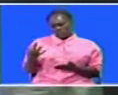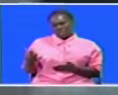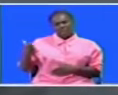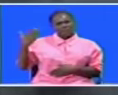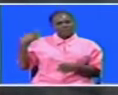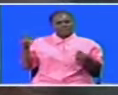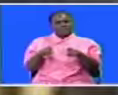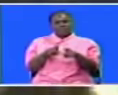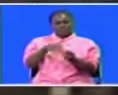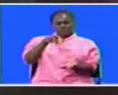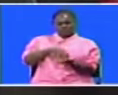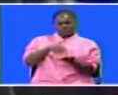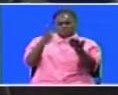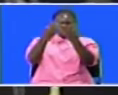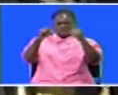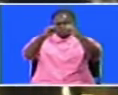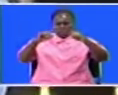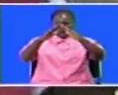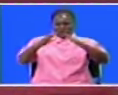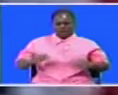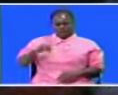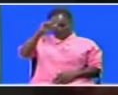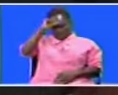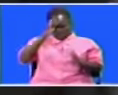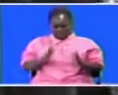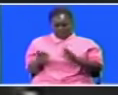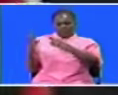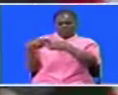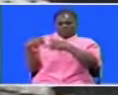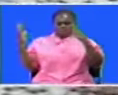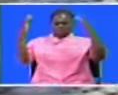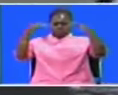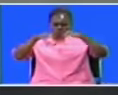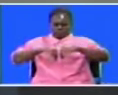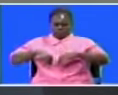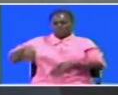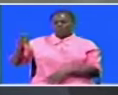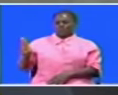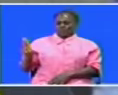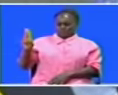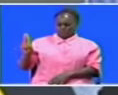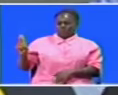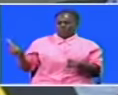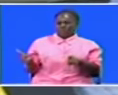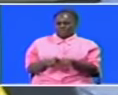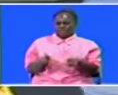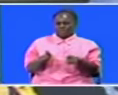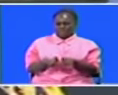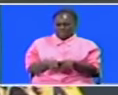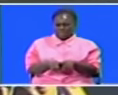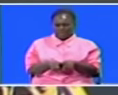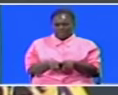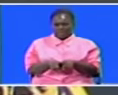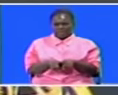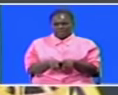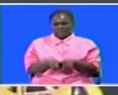similar occurrence when State House hosted a governance and accountability summit where the president gave a dressing down to